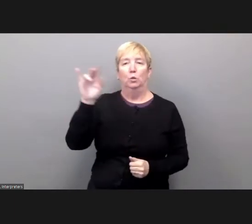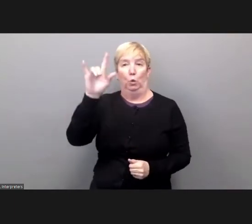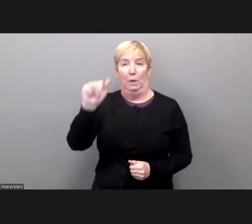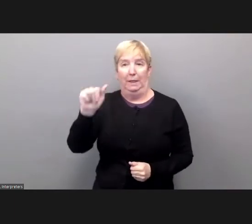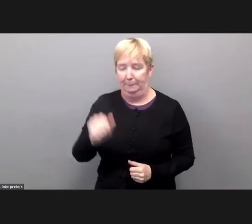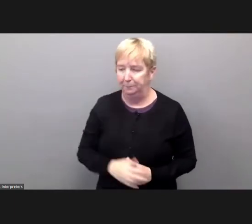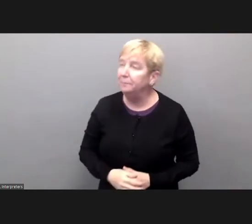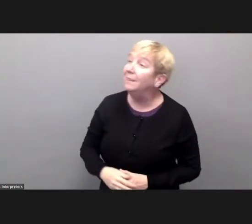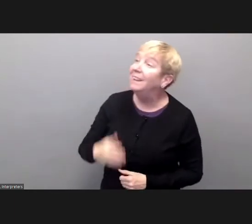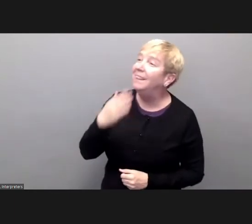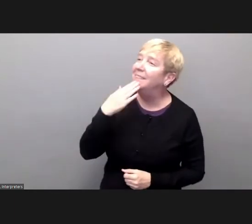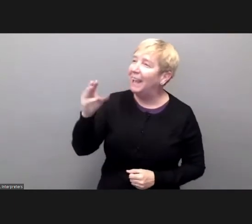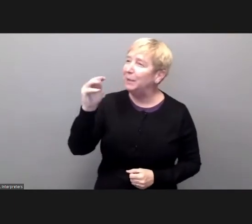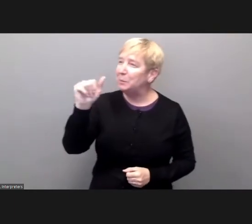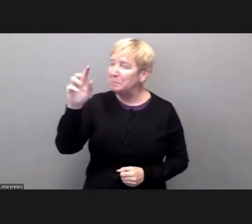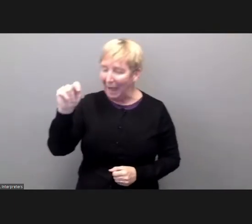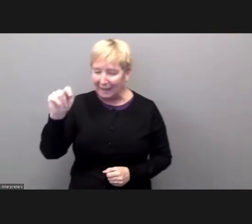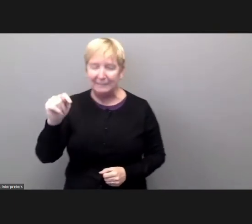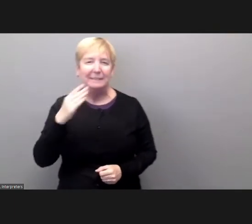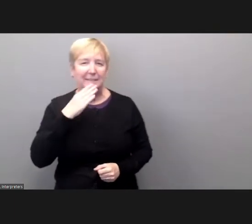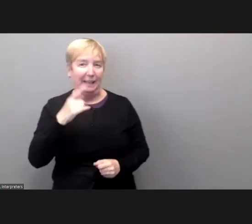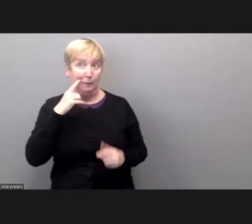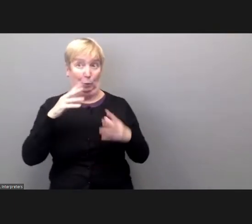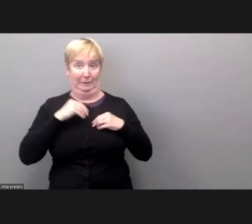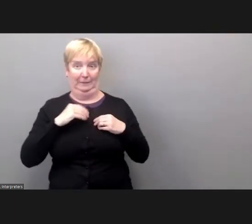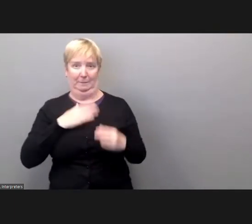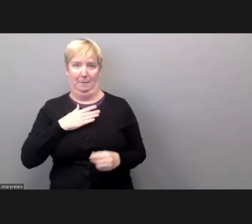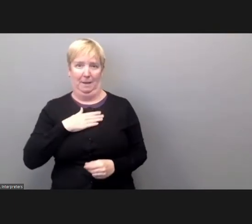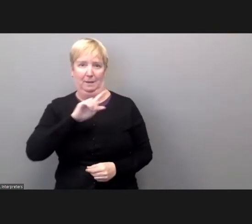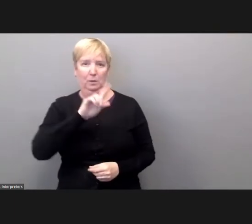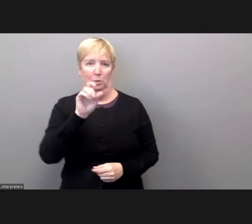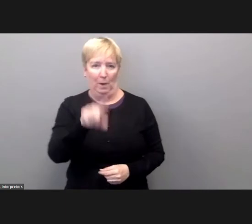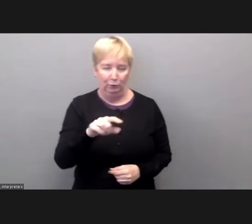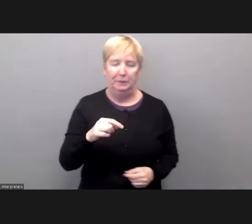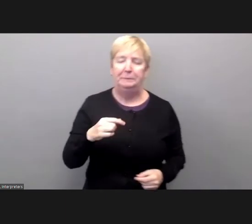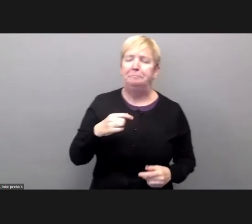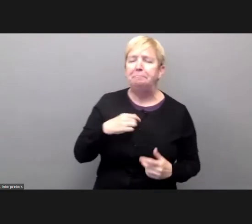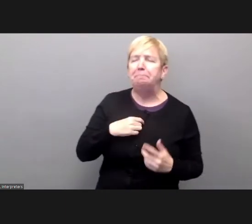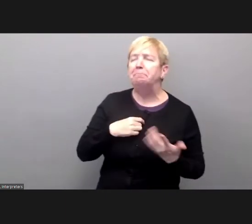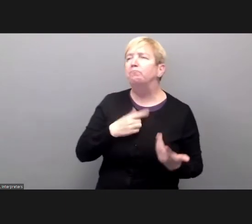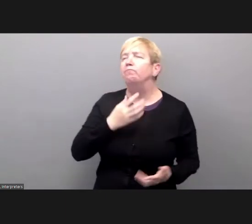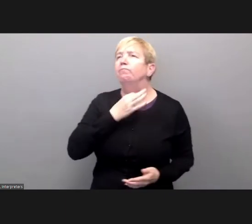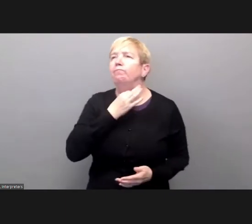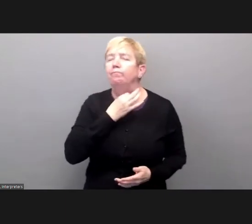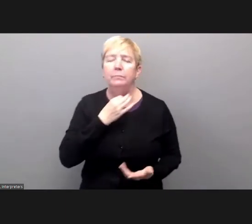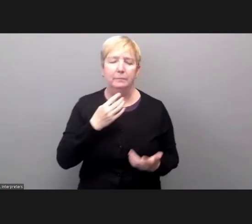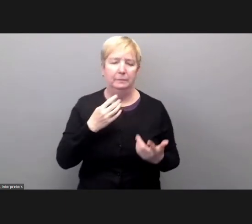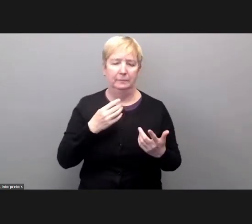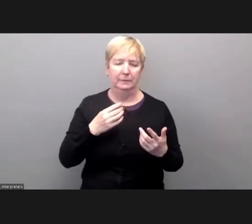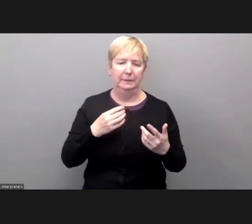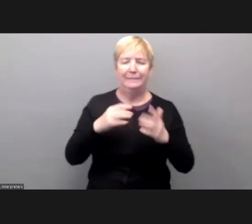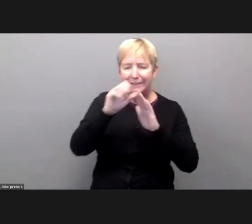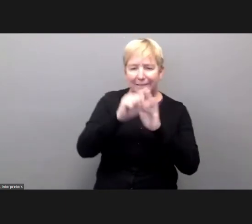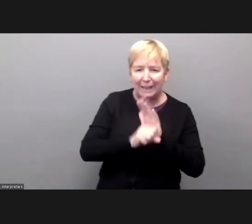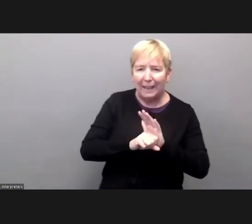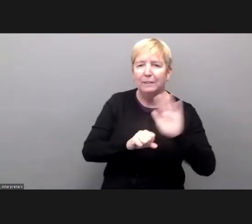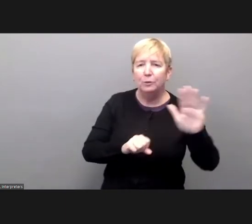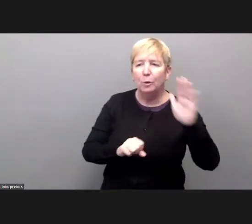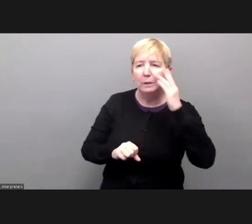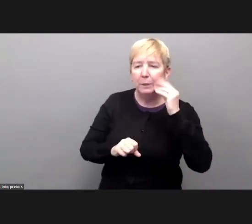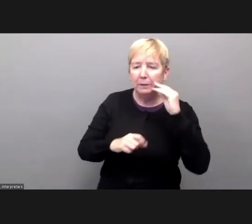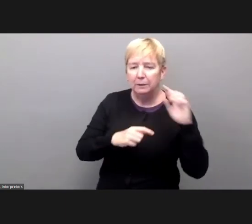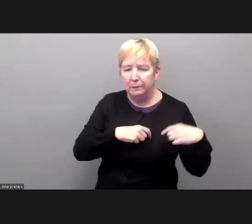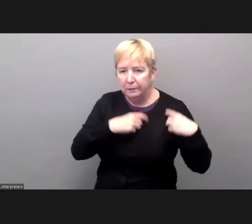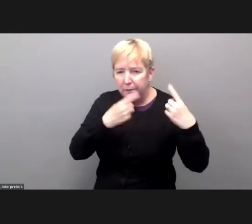Matt. Thank you for taking my question. I wondered if, I guess based on the state's experience with the Delta